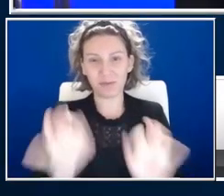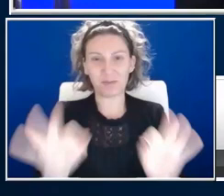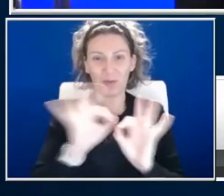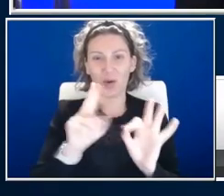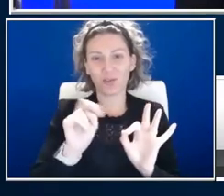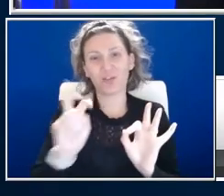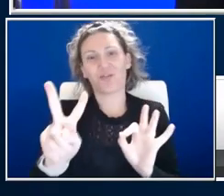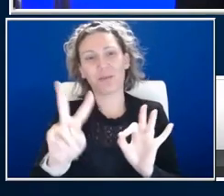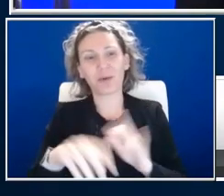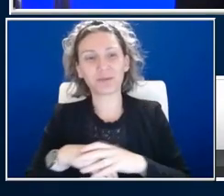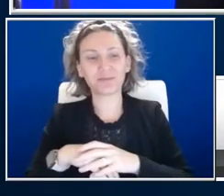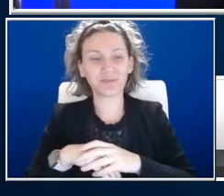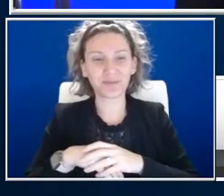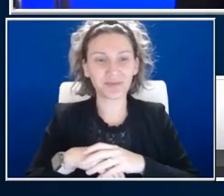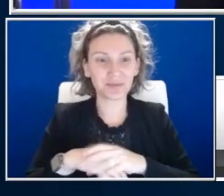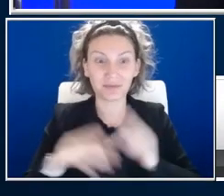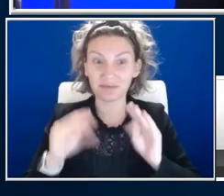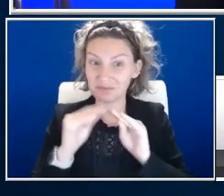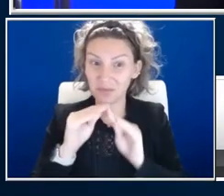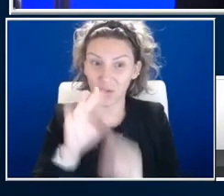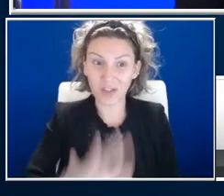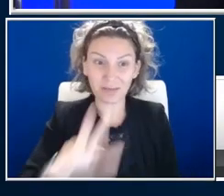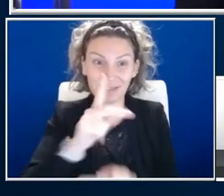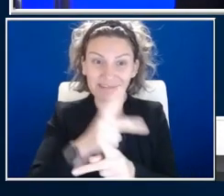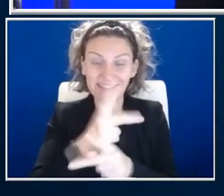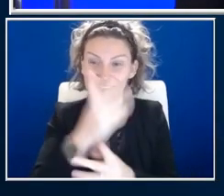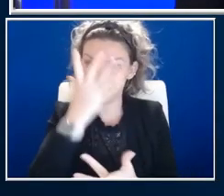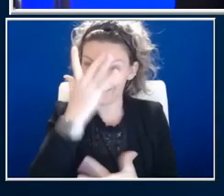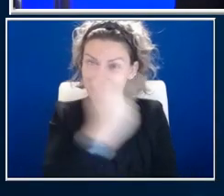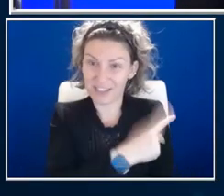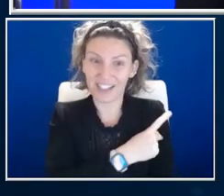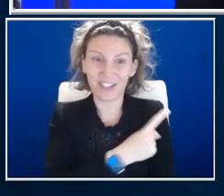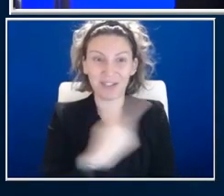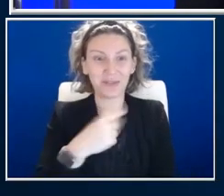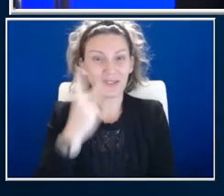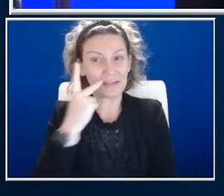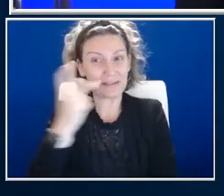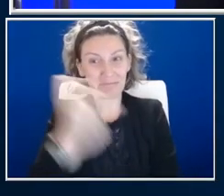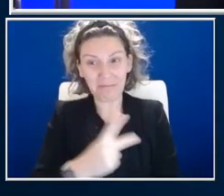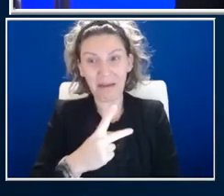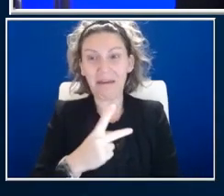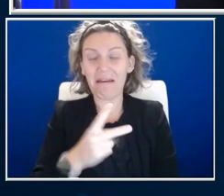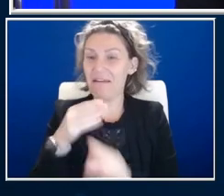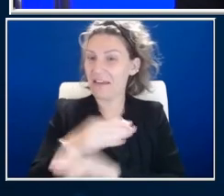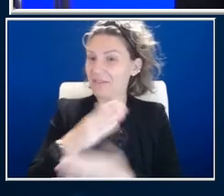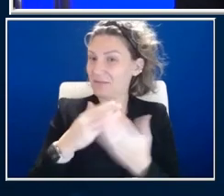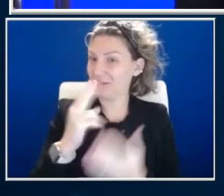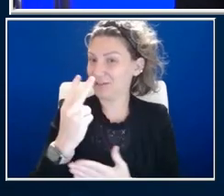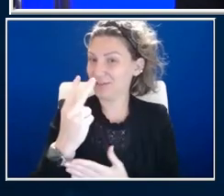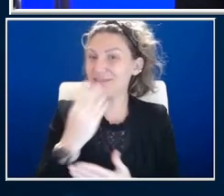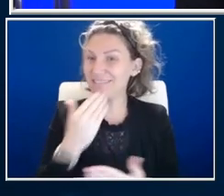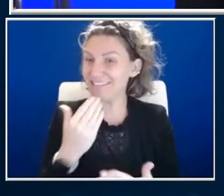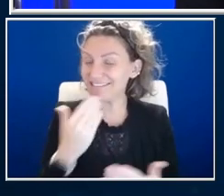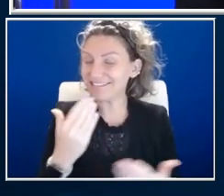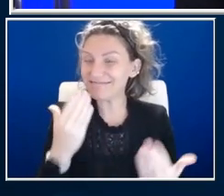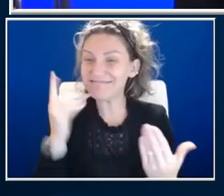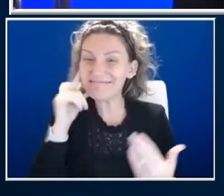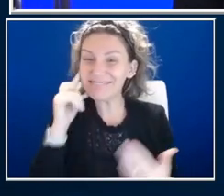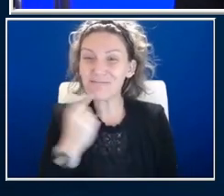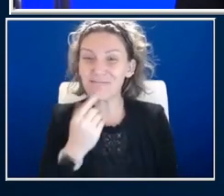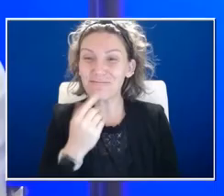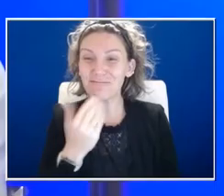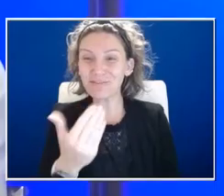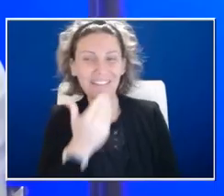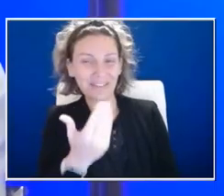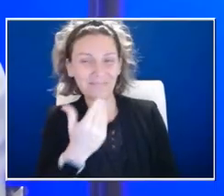More space to take care of our sick patients. And we'll see you back here, Dr. Marshall, after phase two is complete. Sound good? Sounds good. All right. Have a great one. All right.